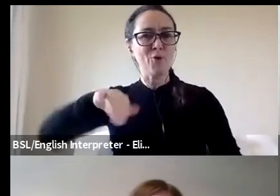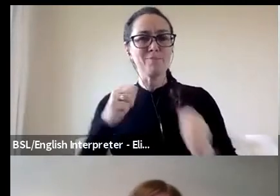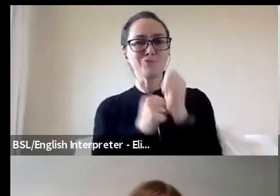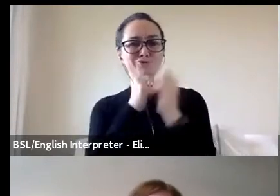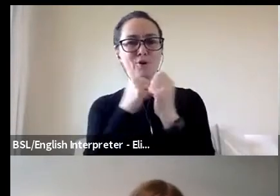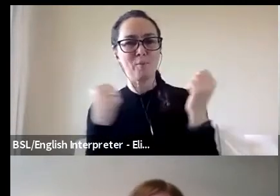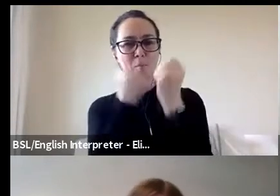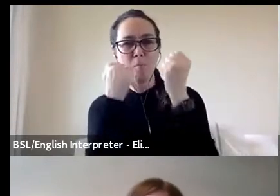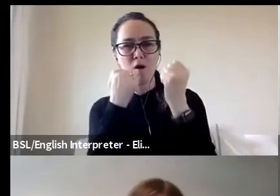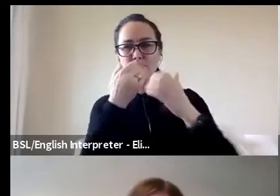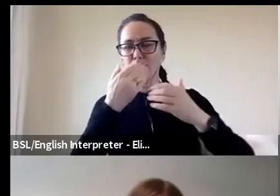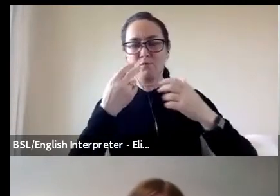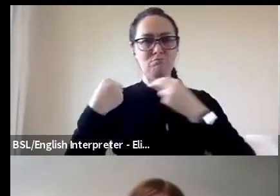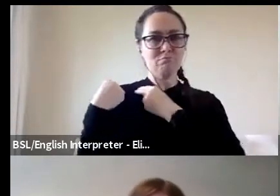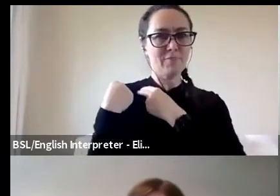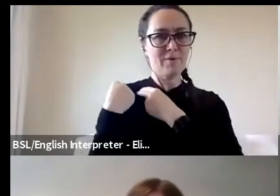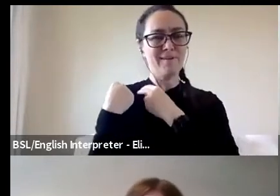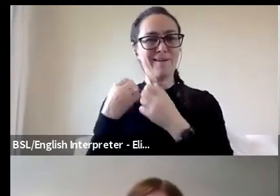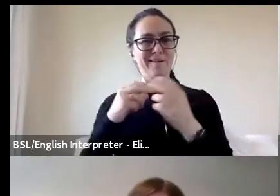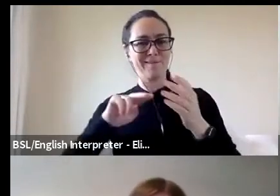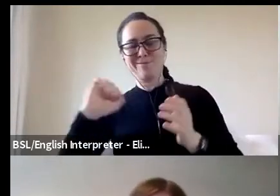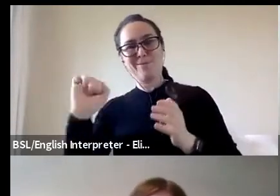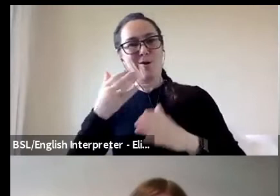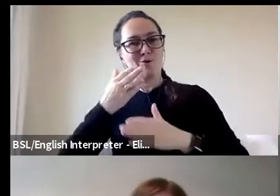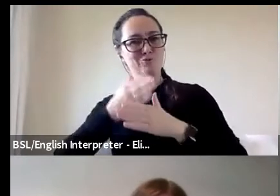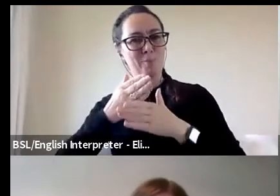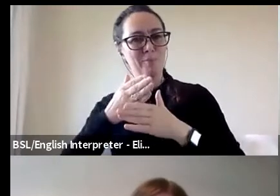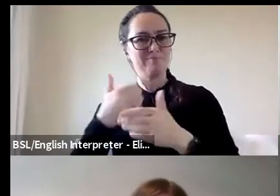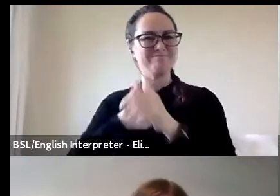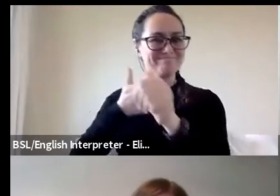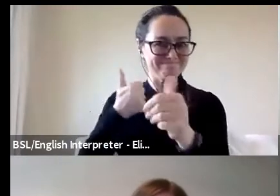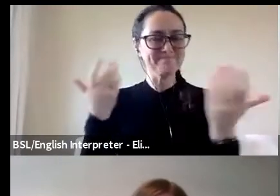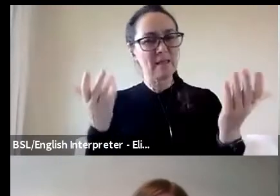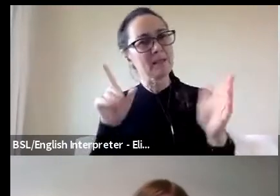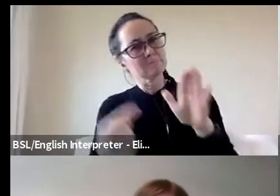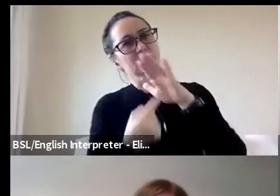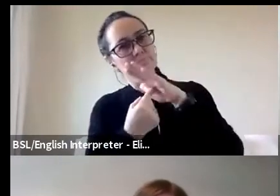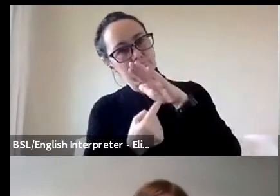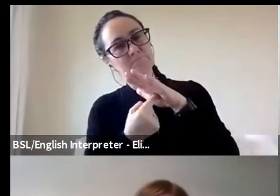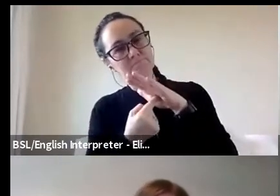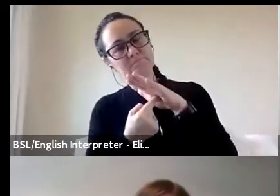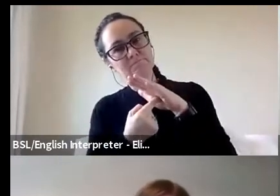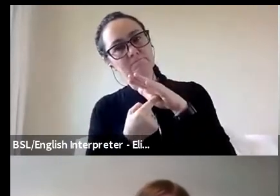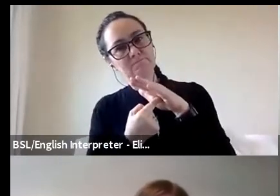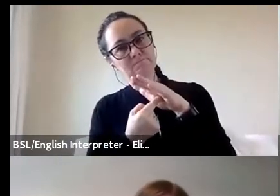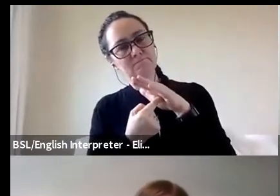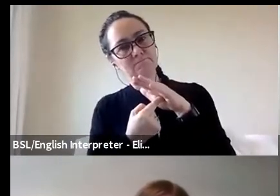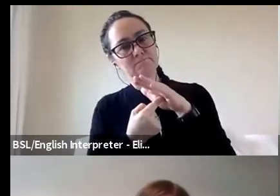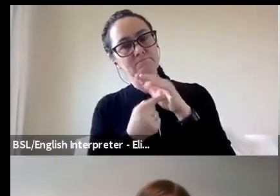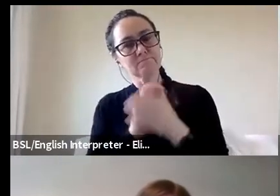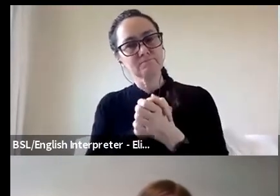organisations. So I think that's that's quite an important thing. But that I